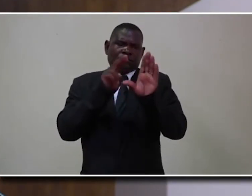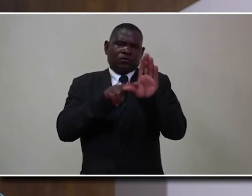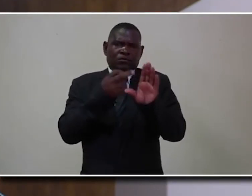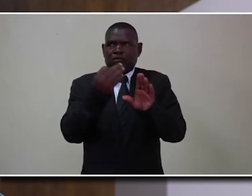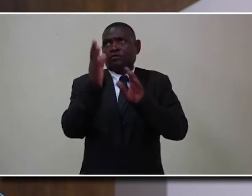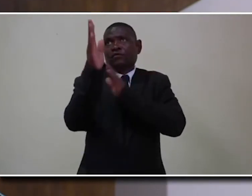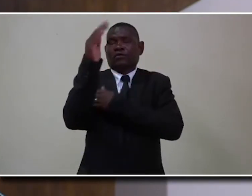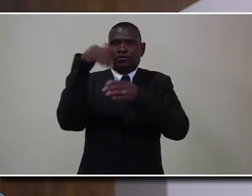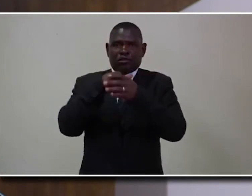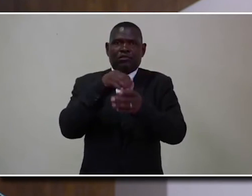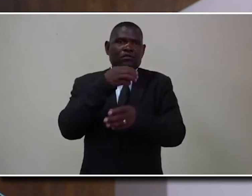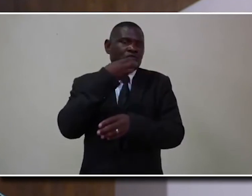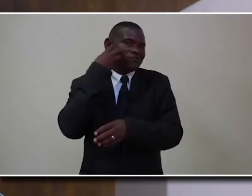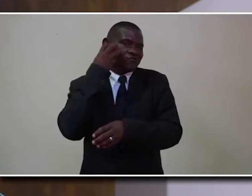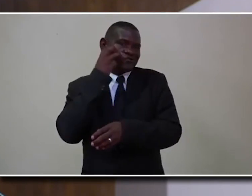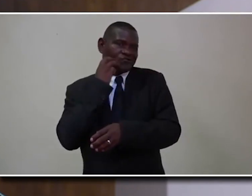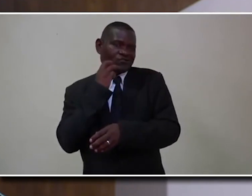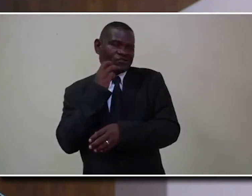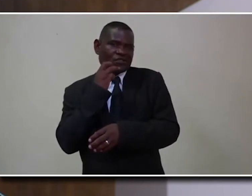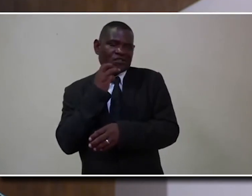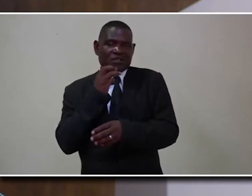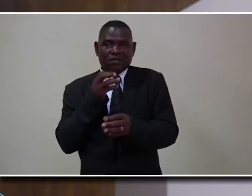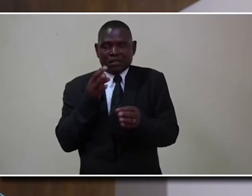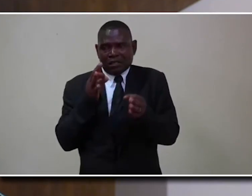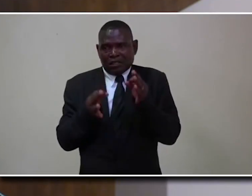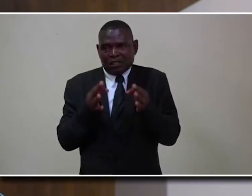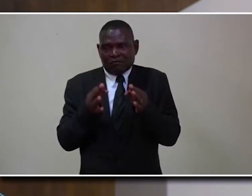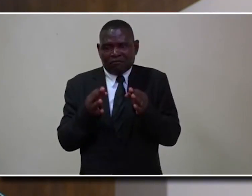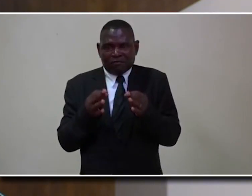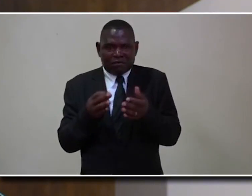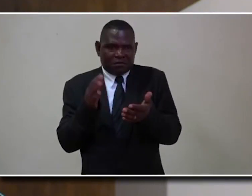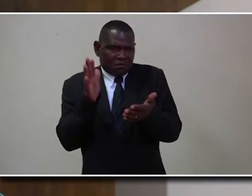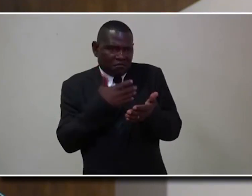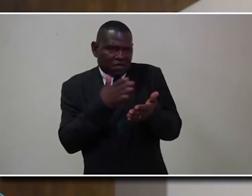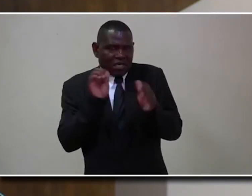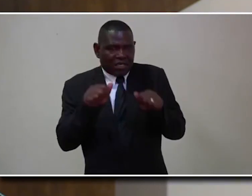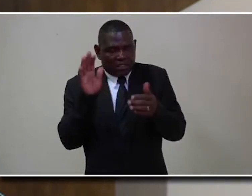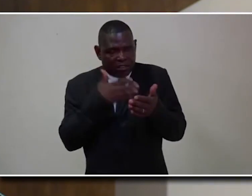there will be requirement for singing, you will be guided